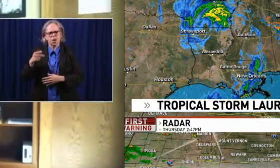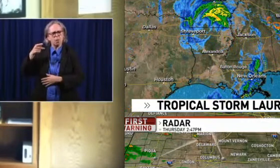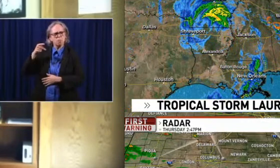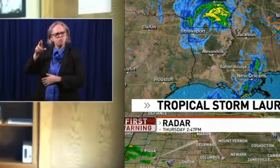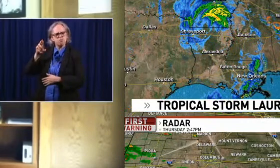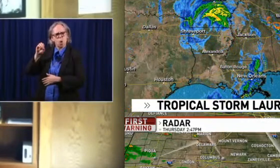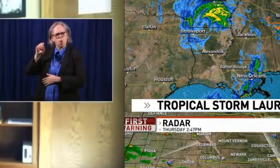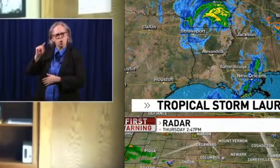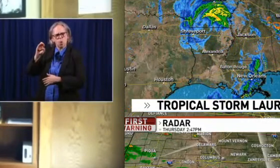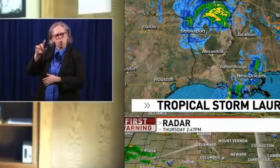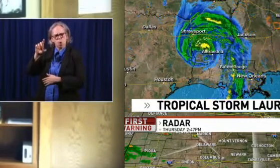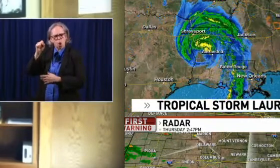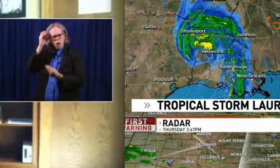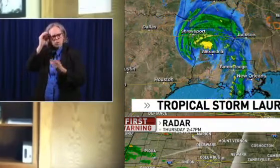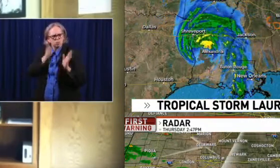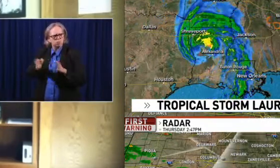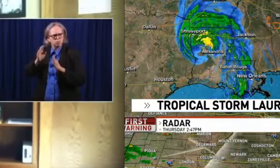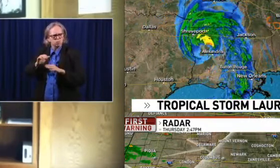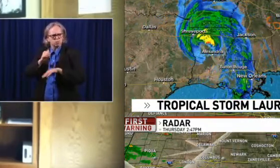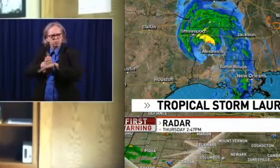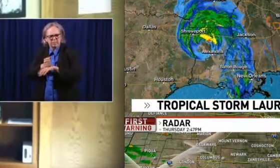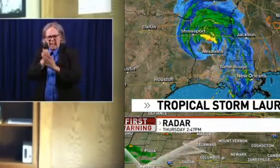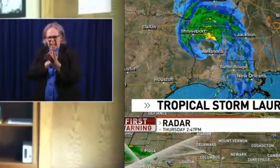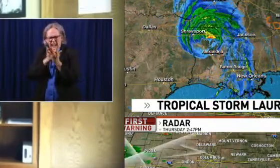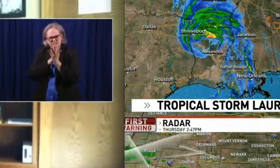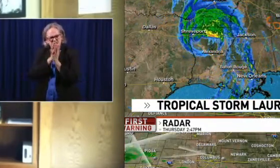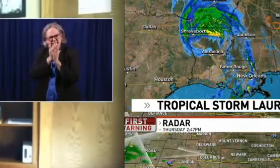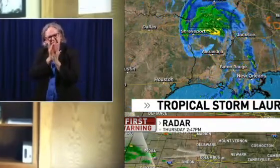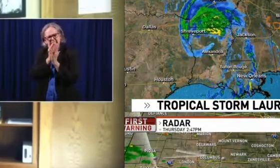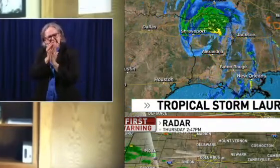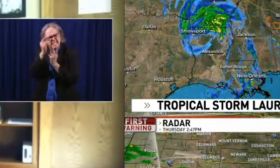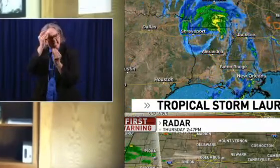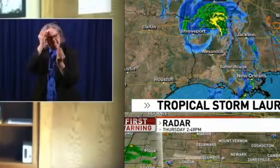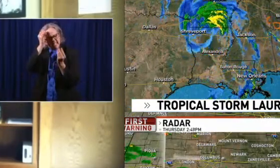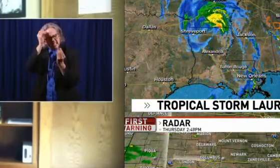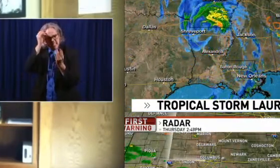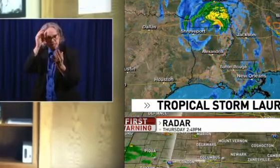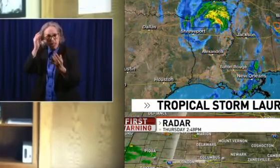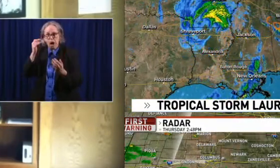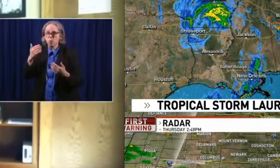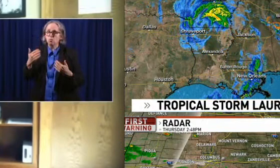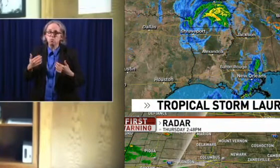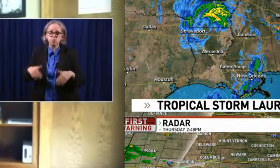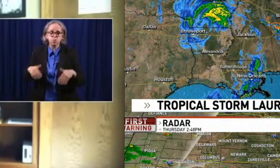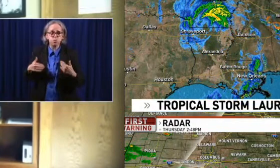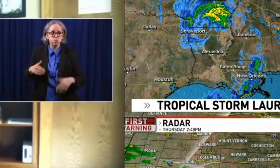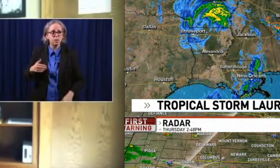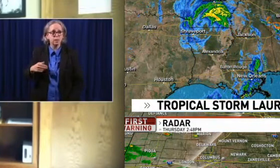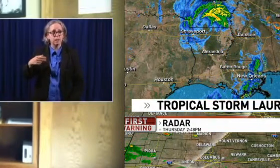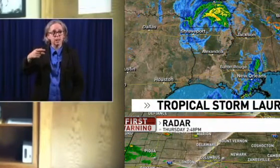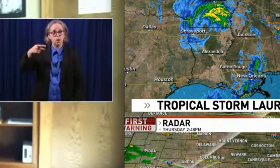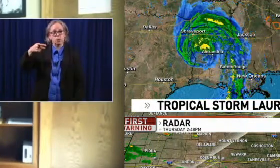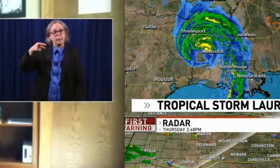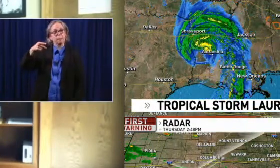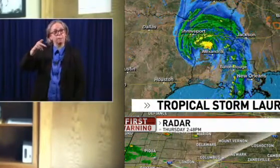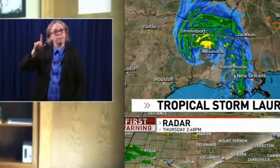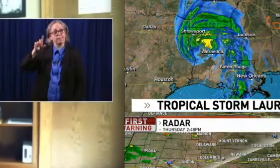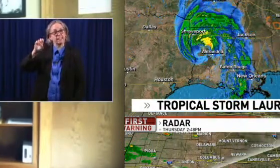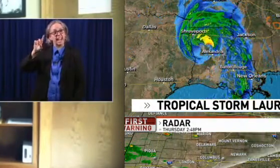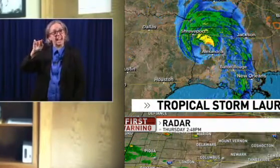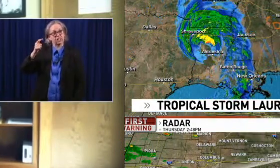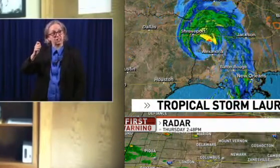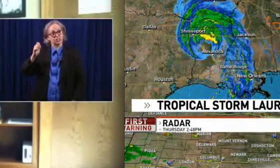things. All of us universities have those pledges that ours is the Penguin Pledge, where we pledge to protect ourselves